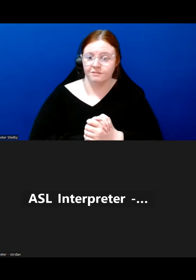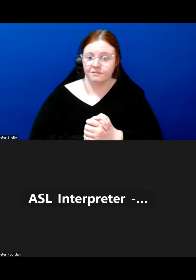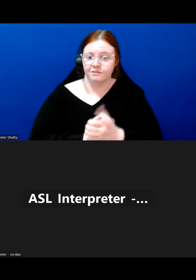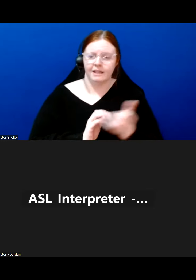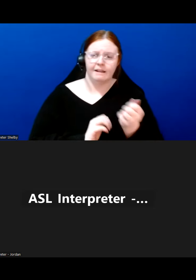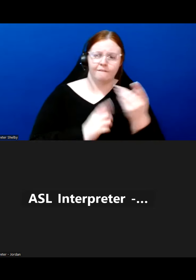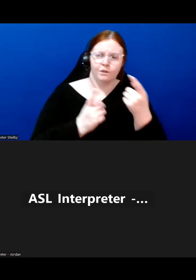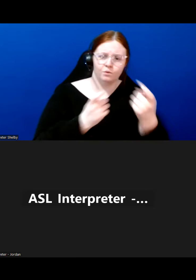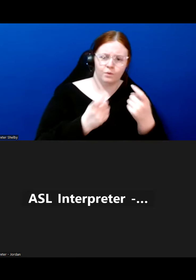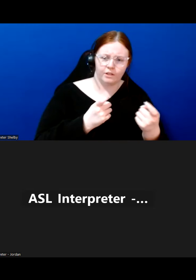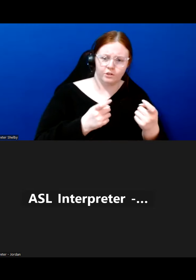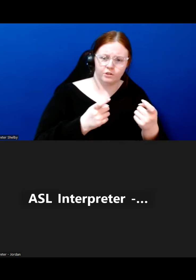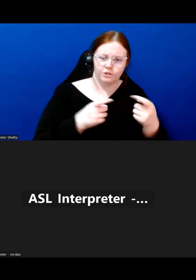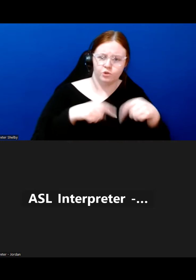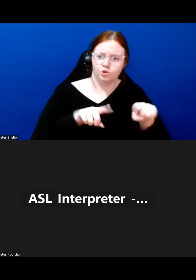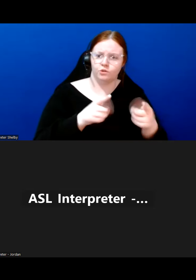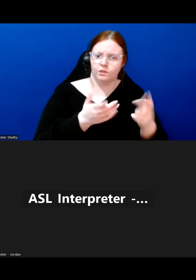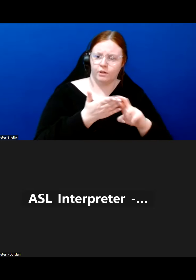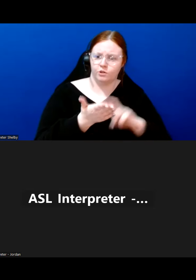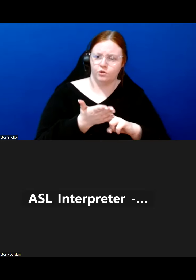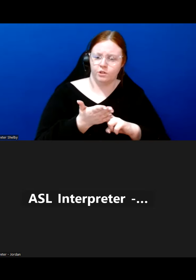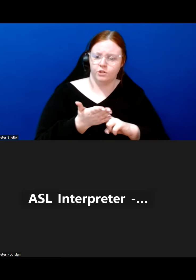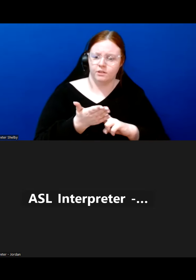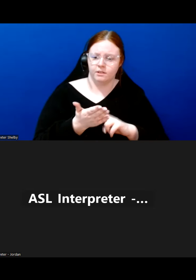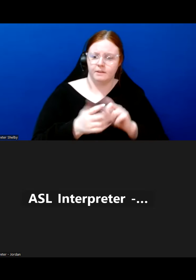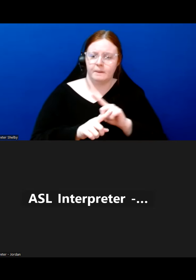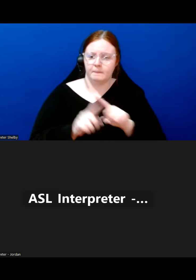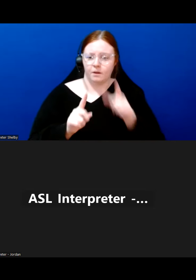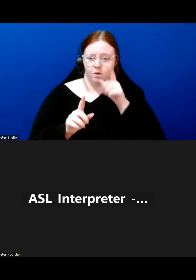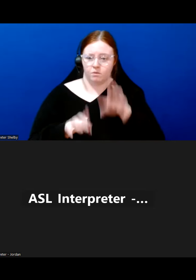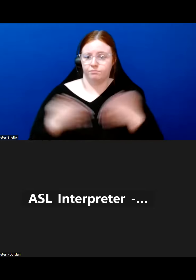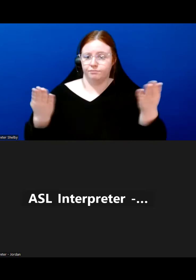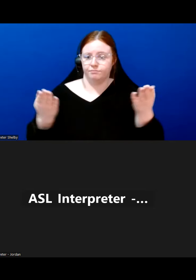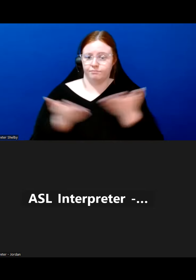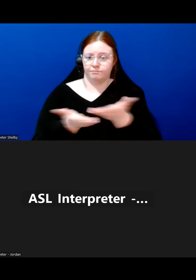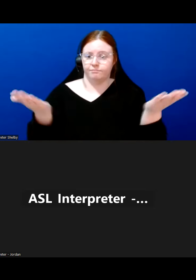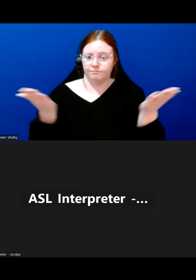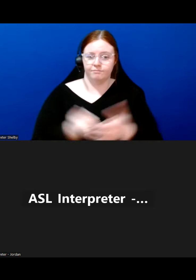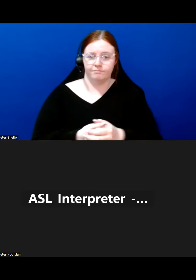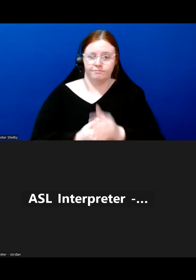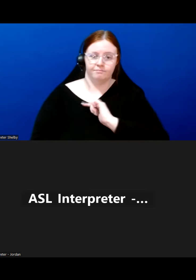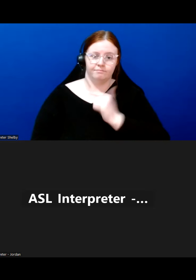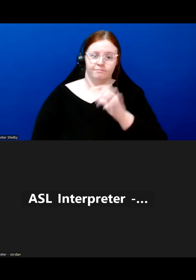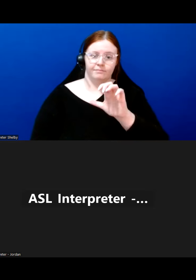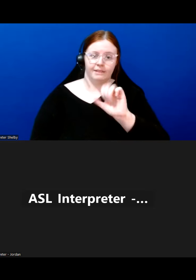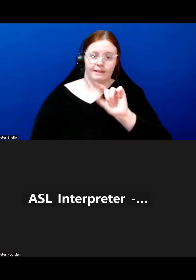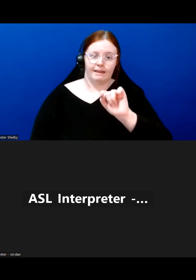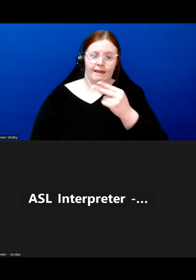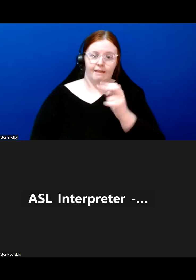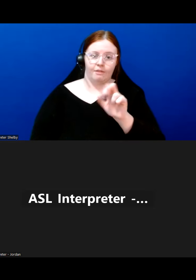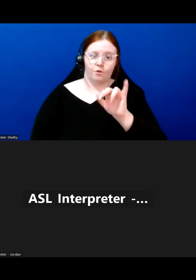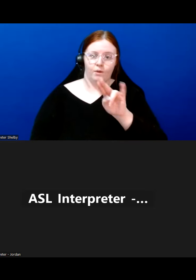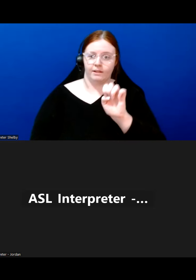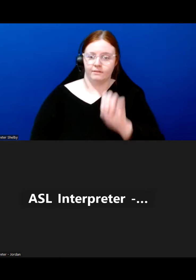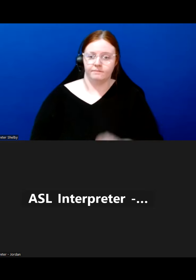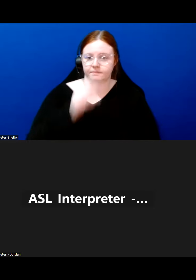questions received through a sign up yesterday, but we'll open it up, turn it over to Catherine. Thank you. Thank you so much. Well, we